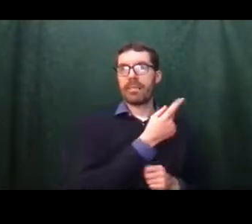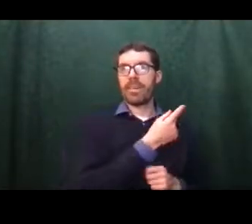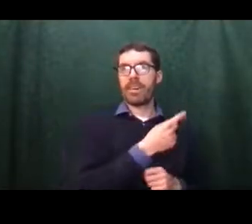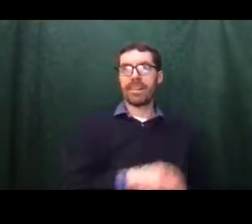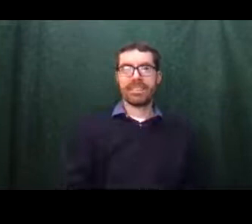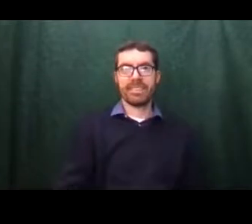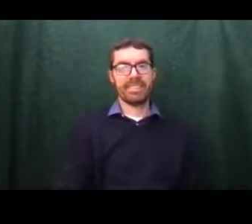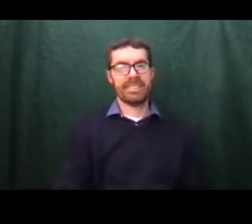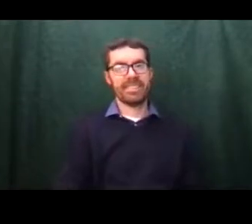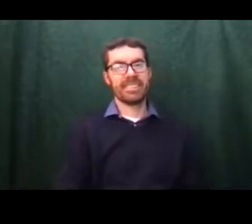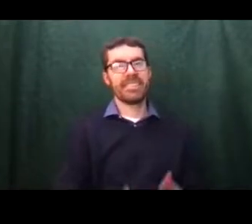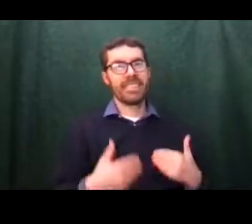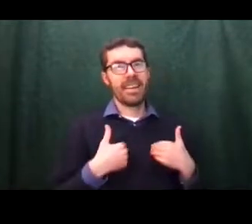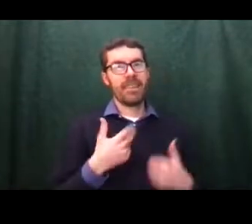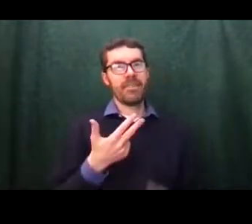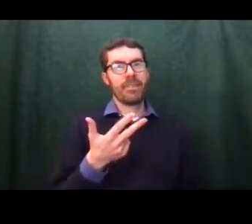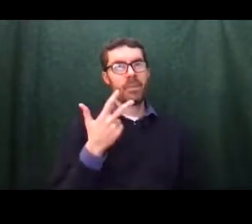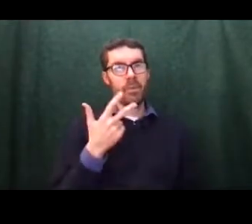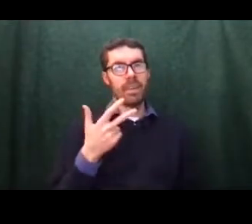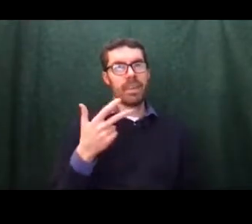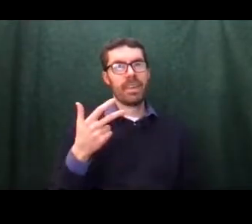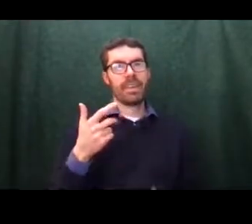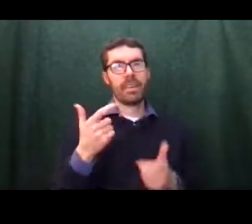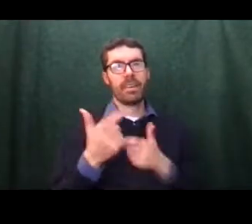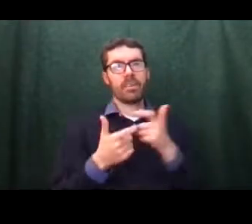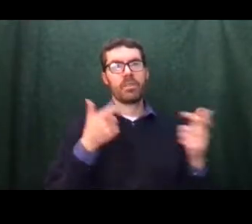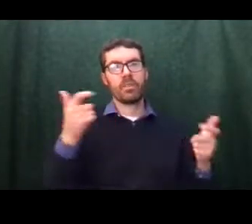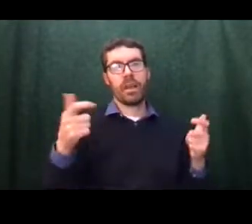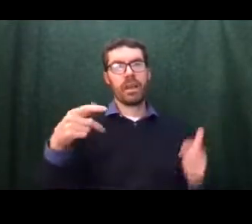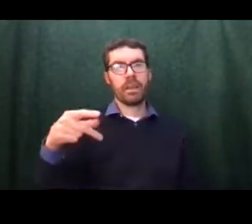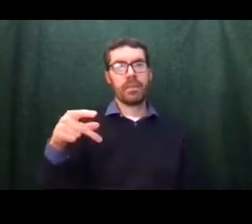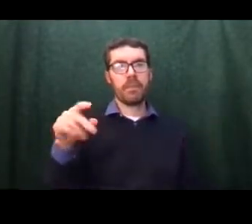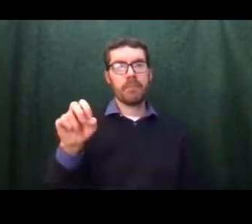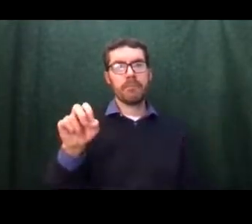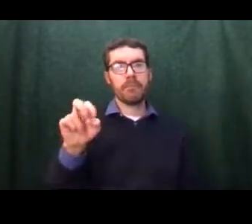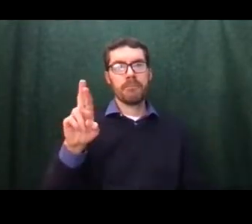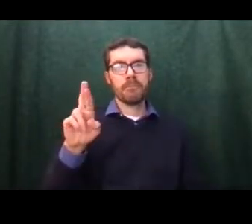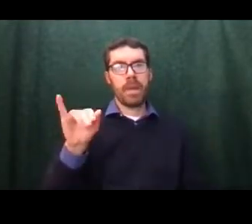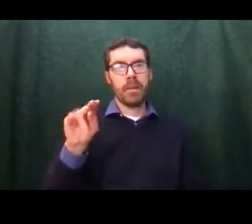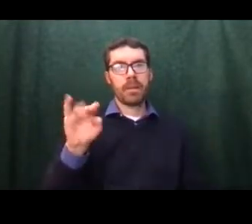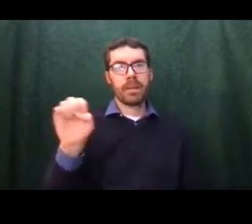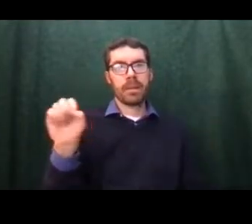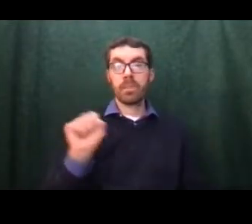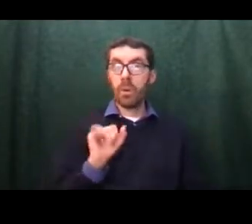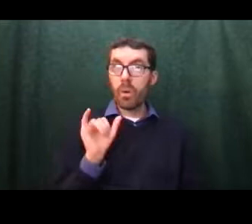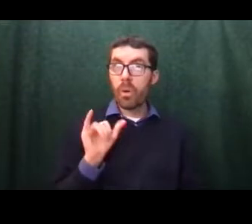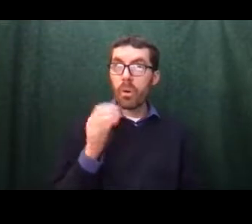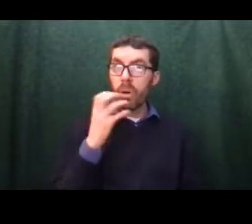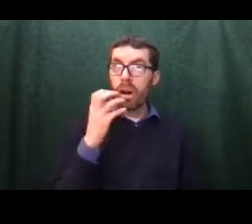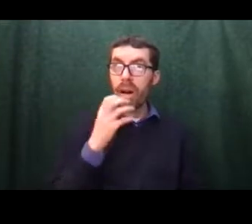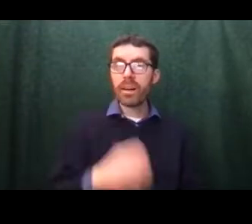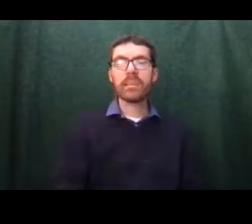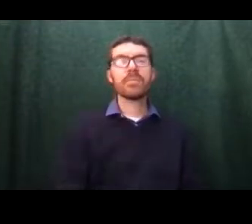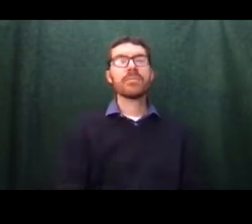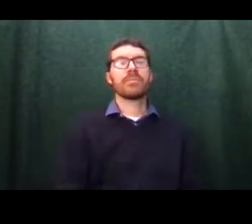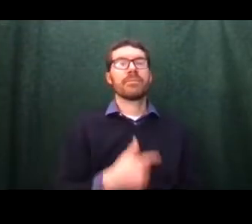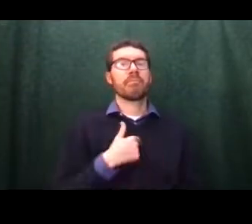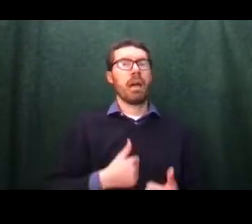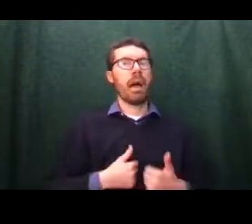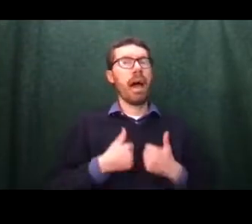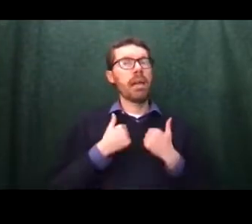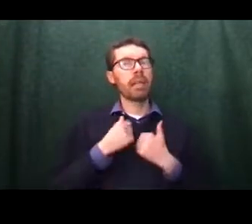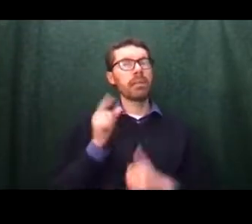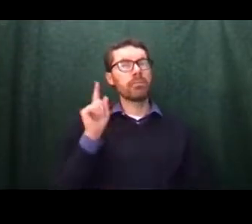have 3 Great Pyrenees. So. Oh my gosh. Yeah, I live, in a rural area